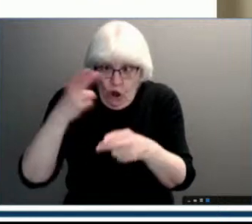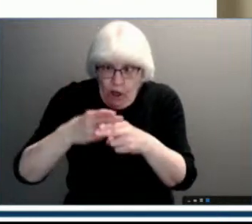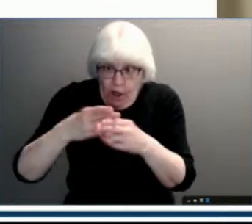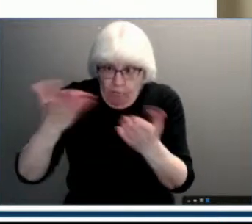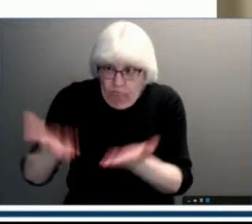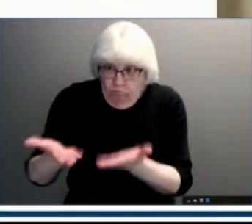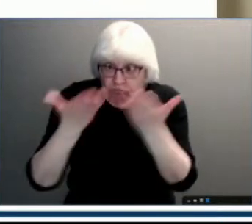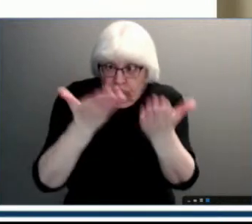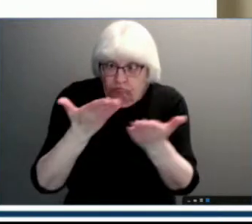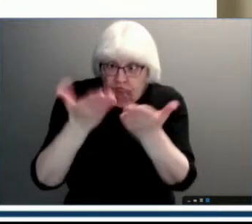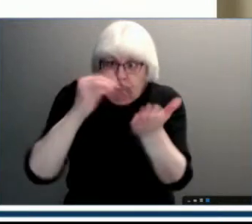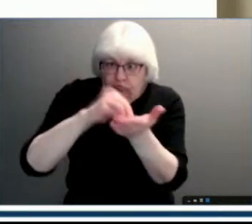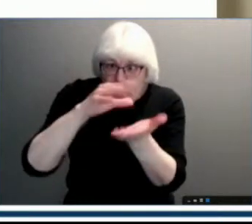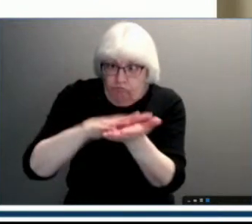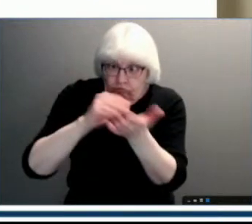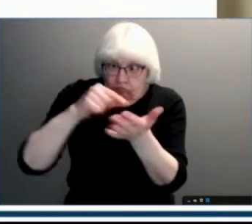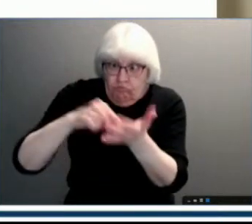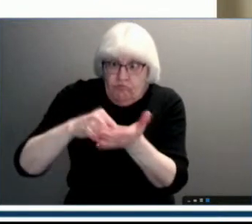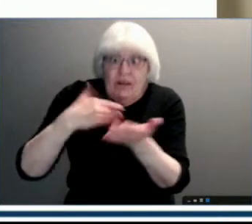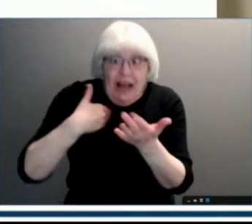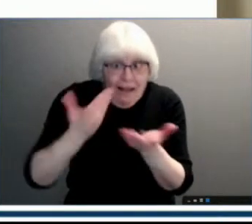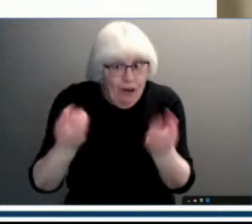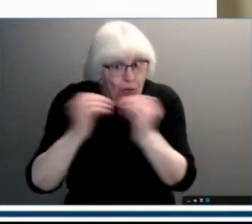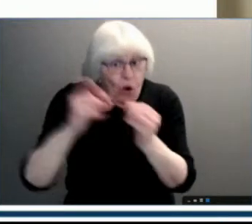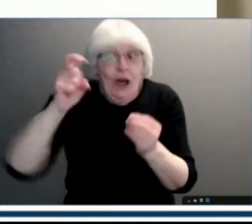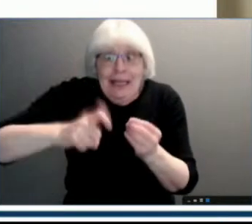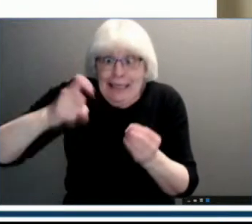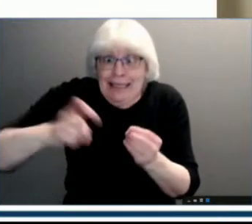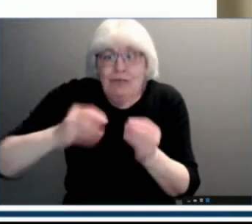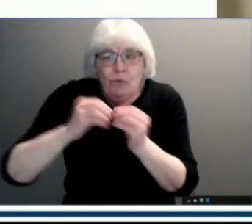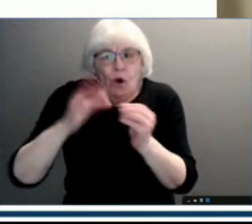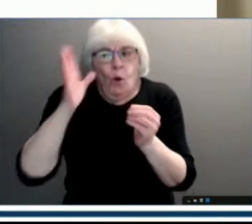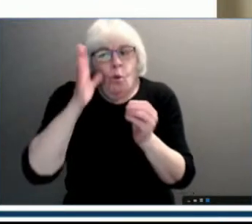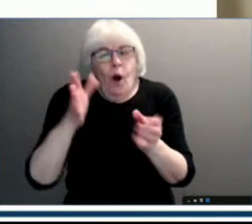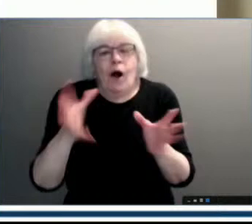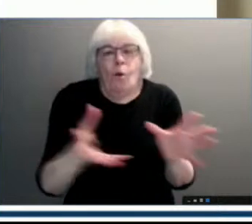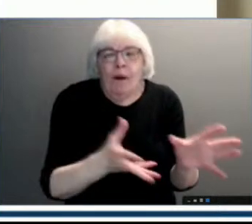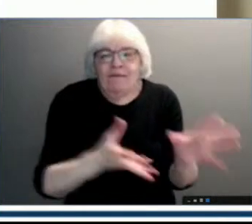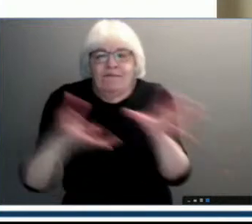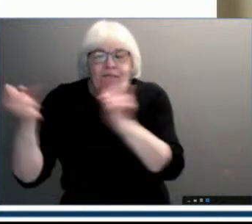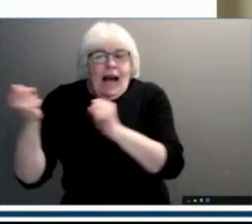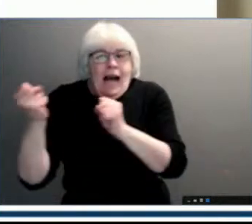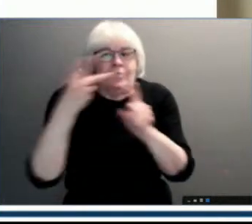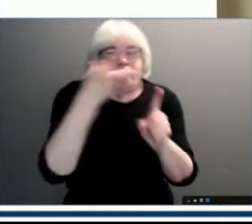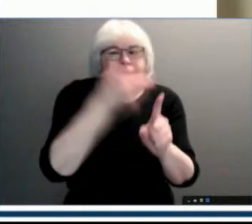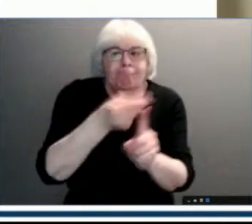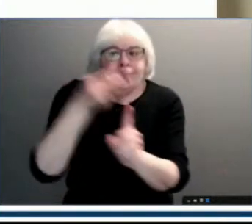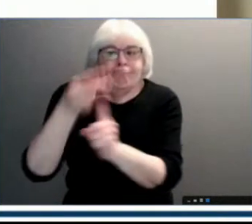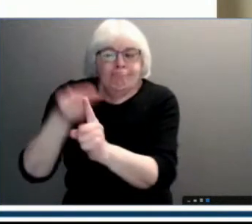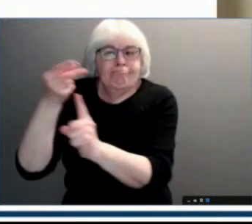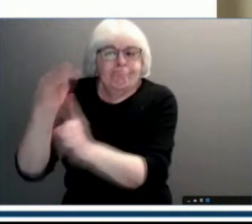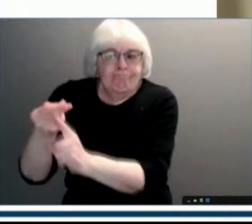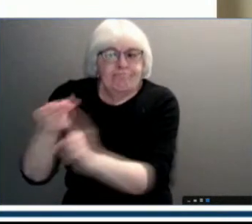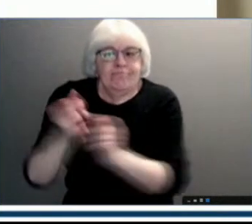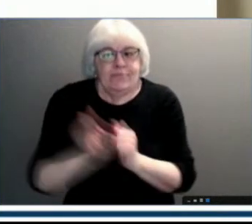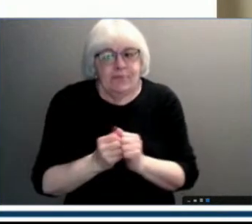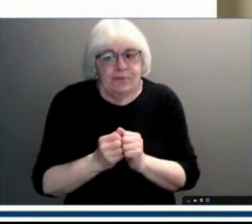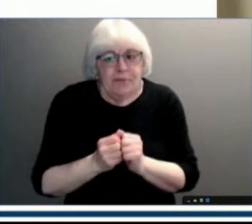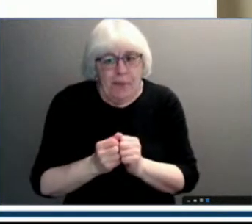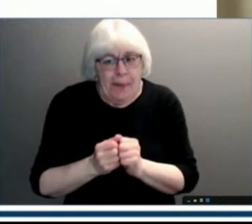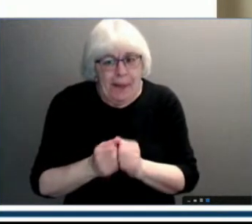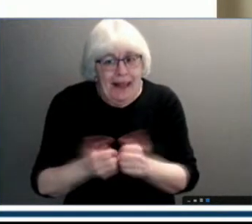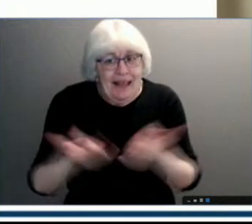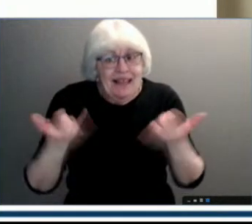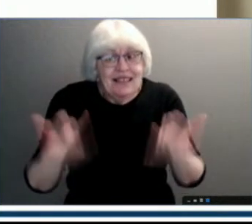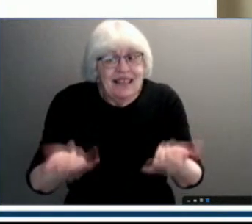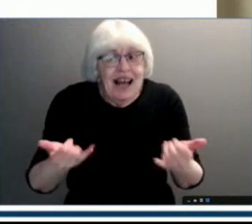And the more people we get, the quicker we can do this. But while all of this is happening, we are continuing with the delivery model of pharmacies, and we're adding